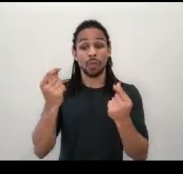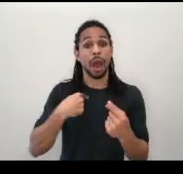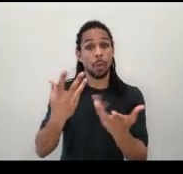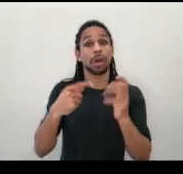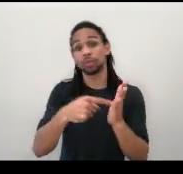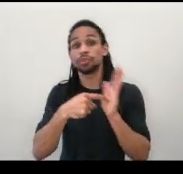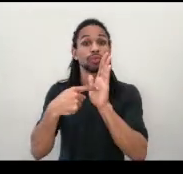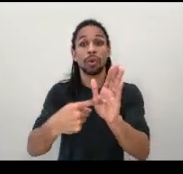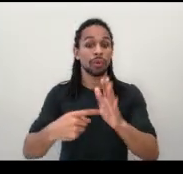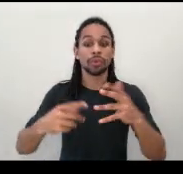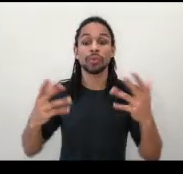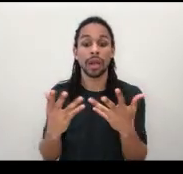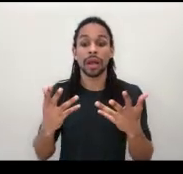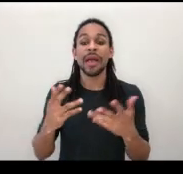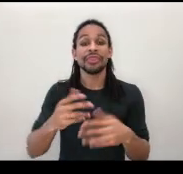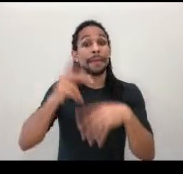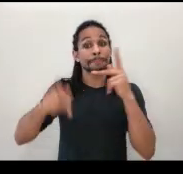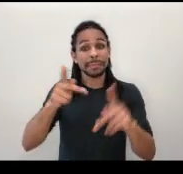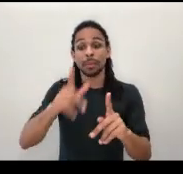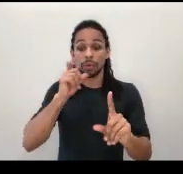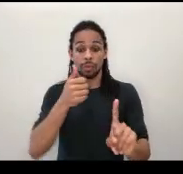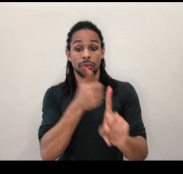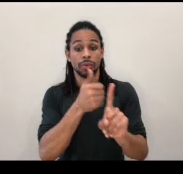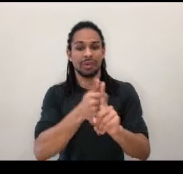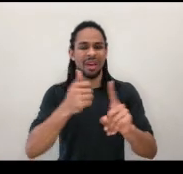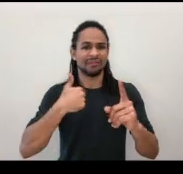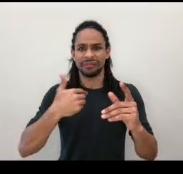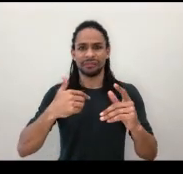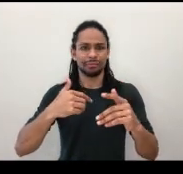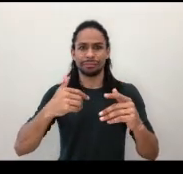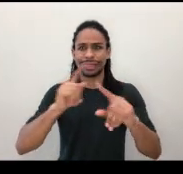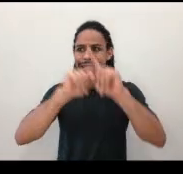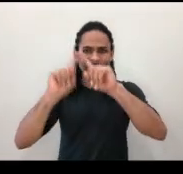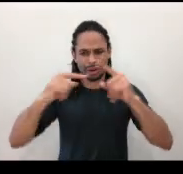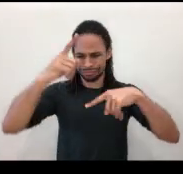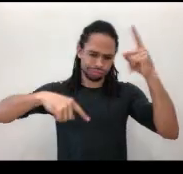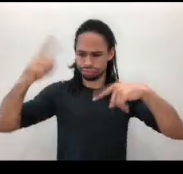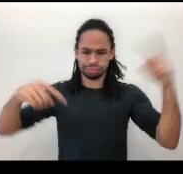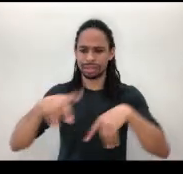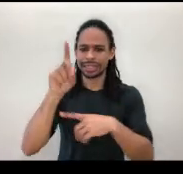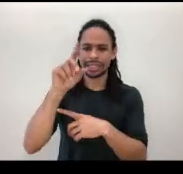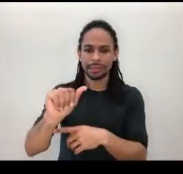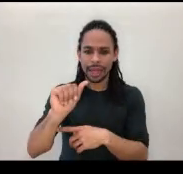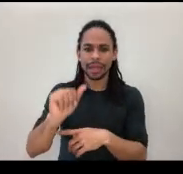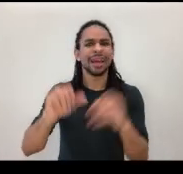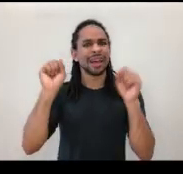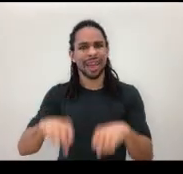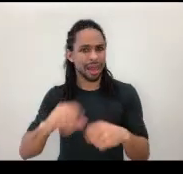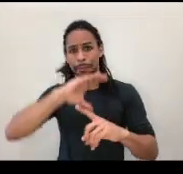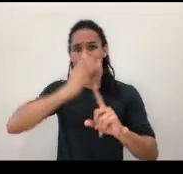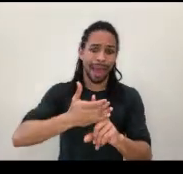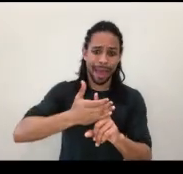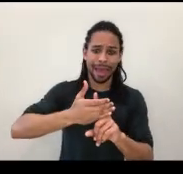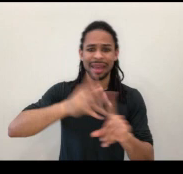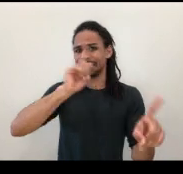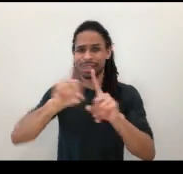goal was with the show that people with all kinds of disabilities can play